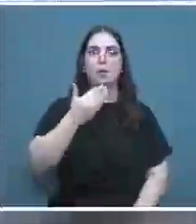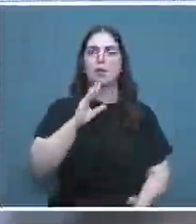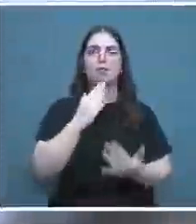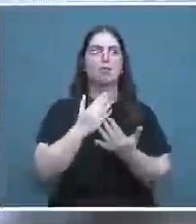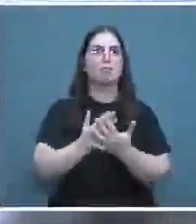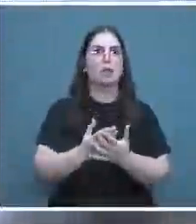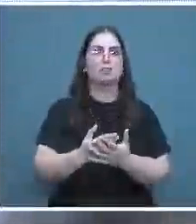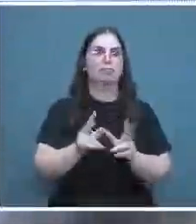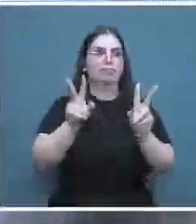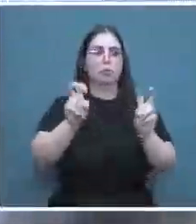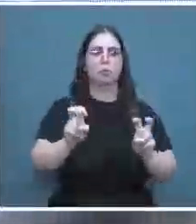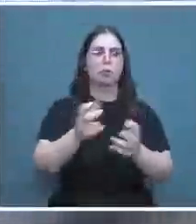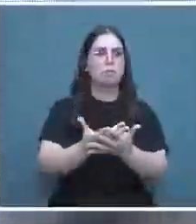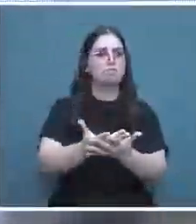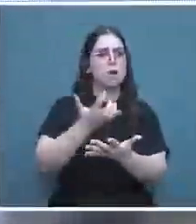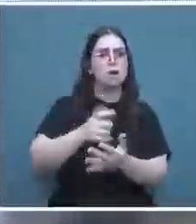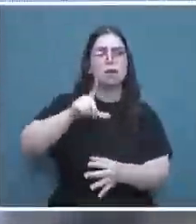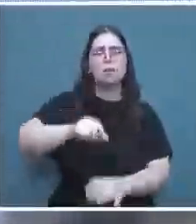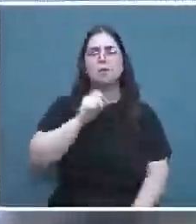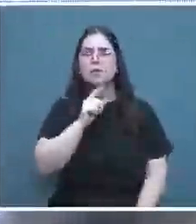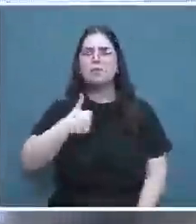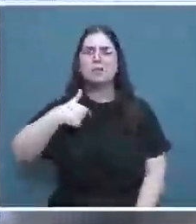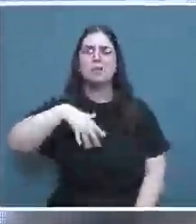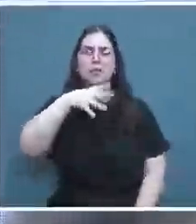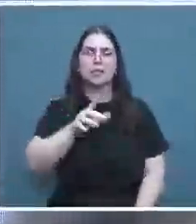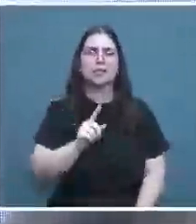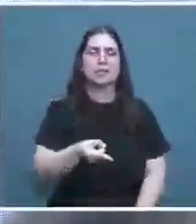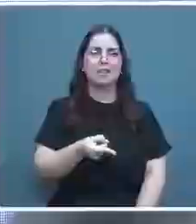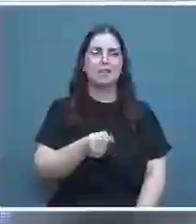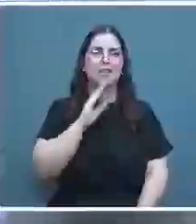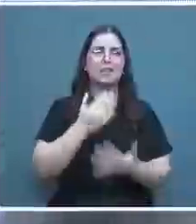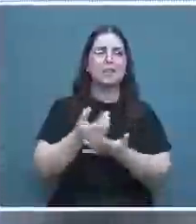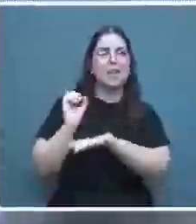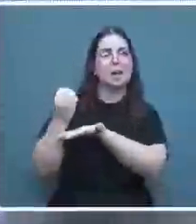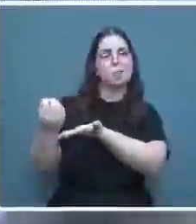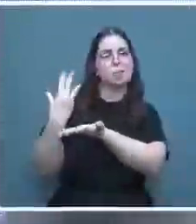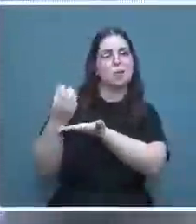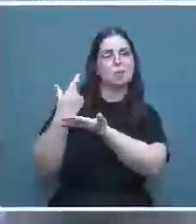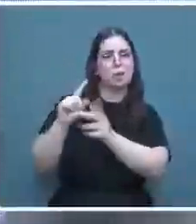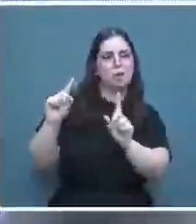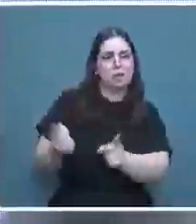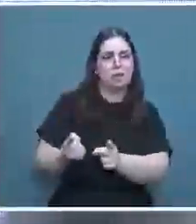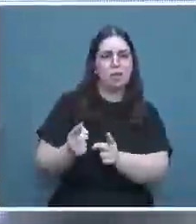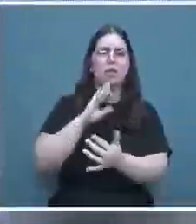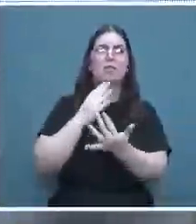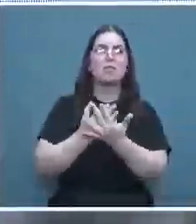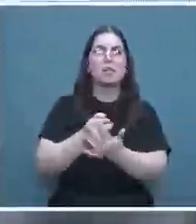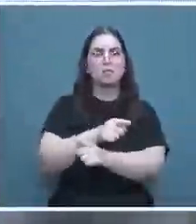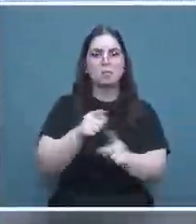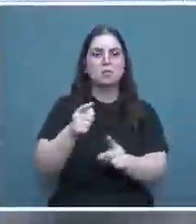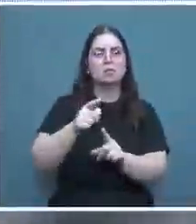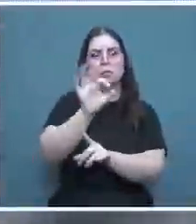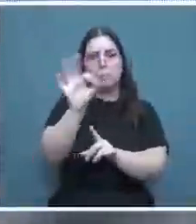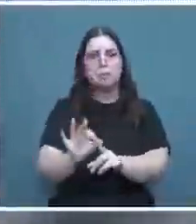this important issue. And maybe I would have a chance to show you a small presentation, just we'll give you a few